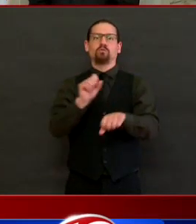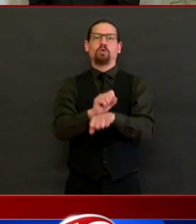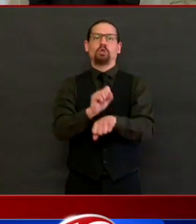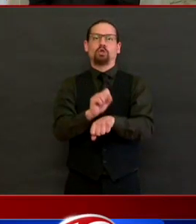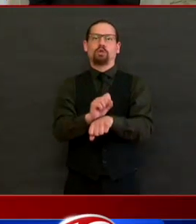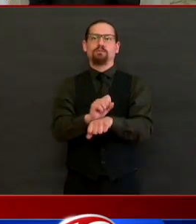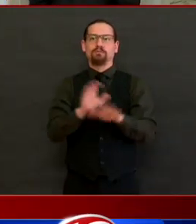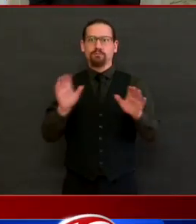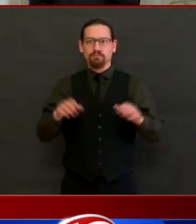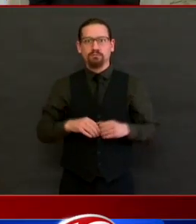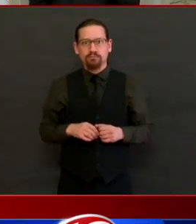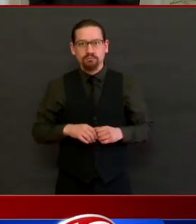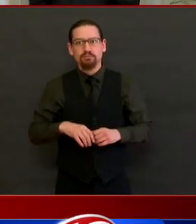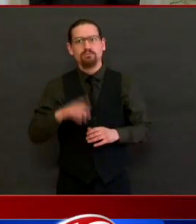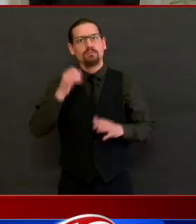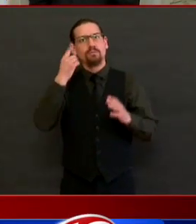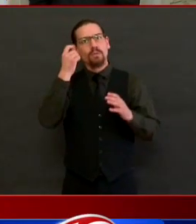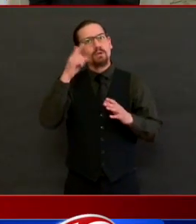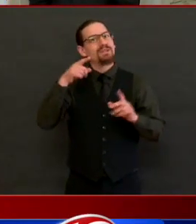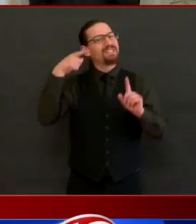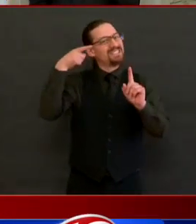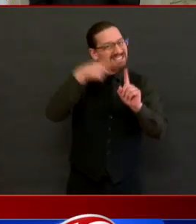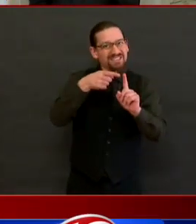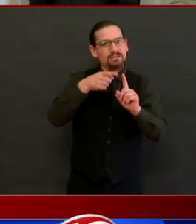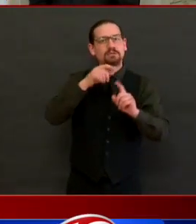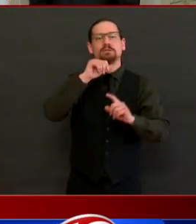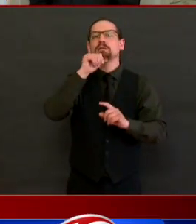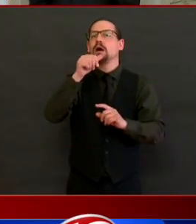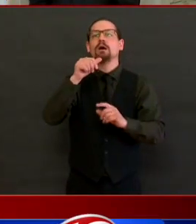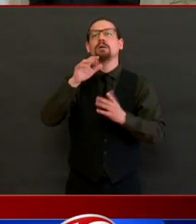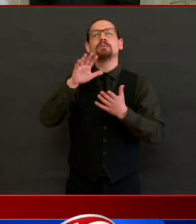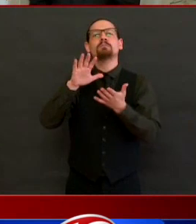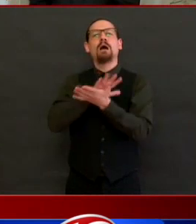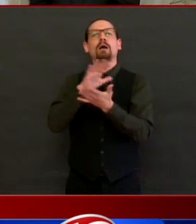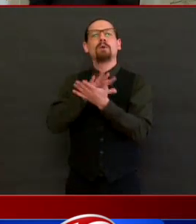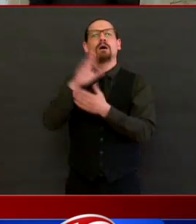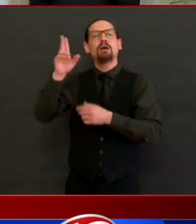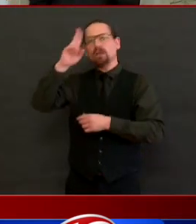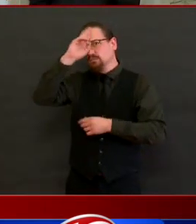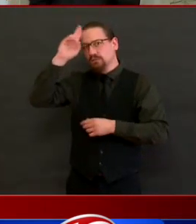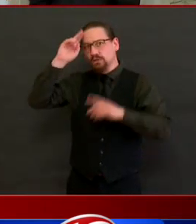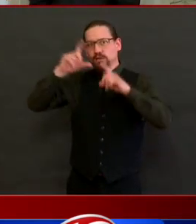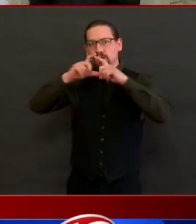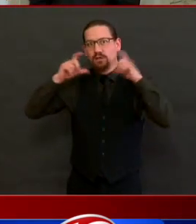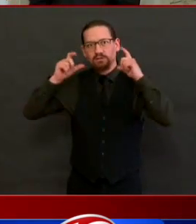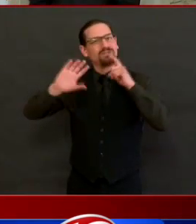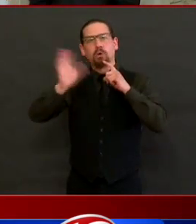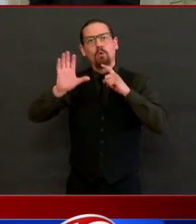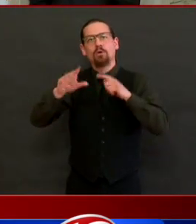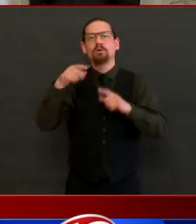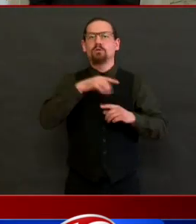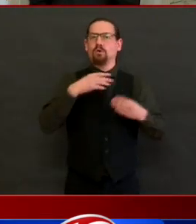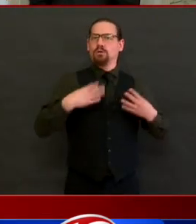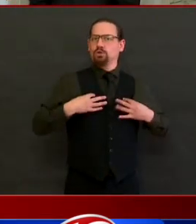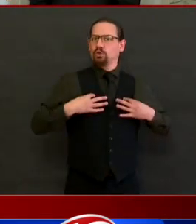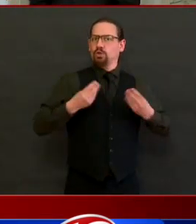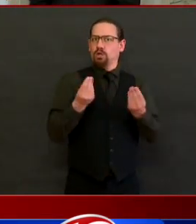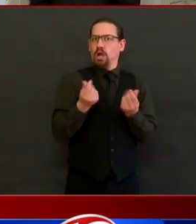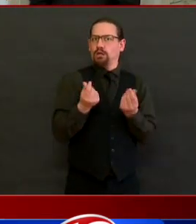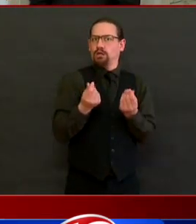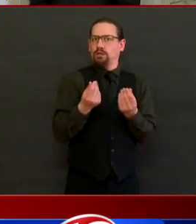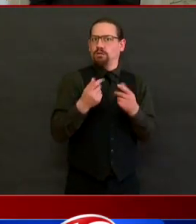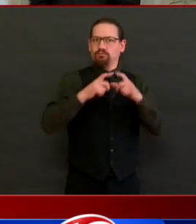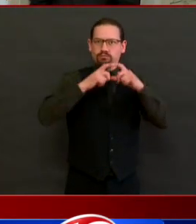face coverings, similar to what the governor shared yesterday and what I showed we've made creatively, thanks to